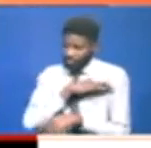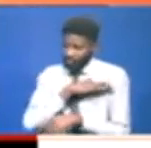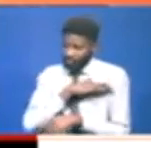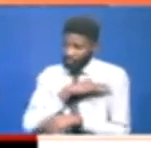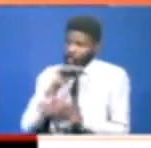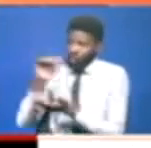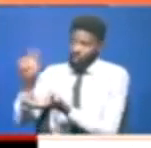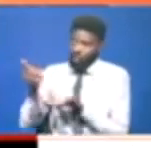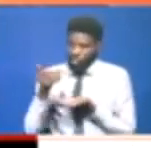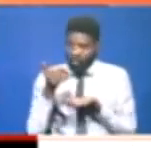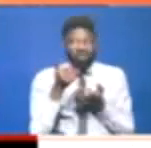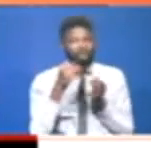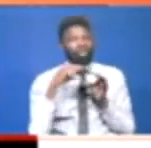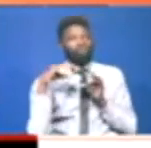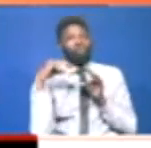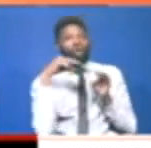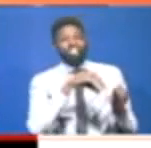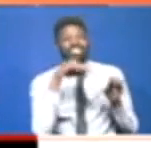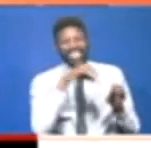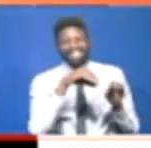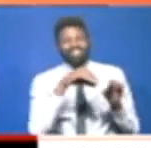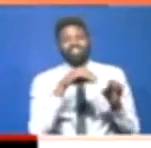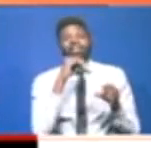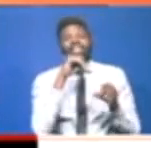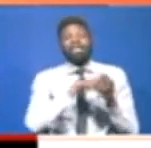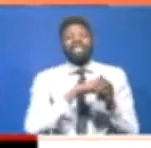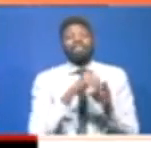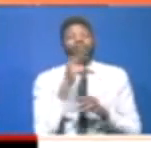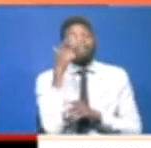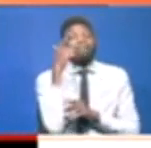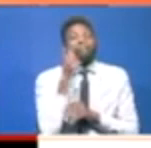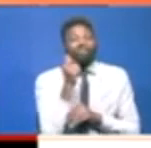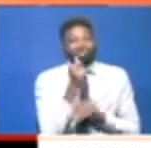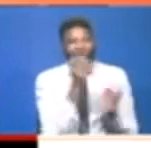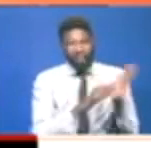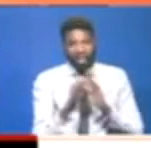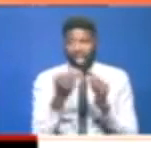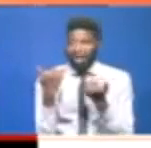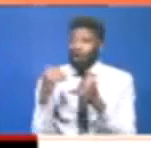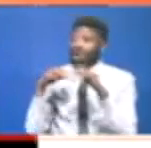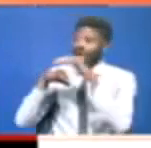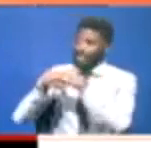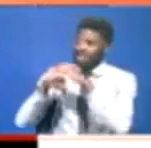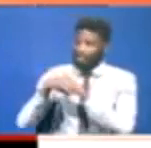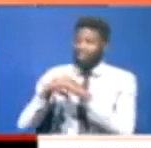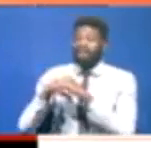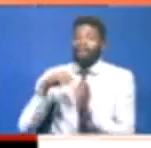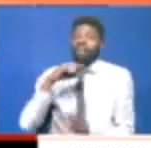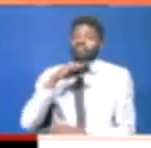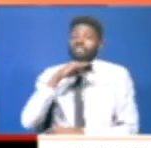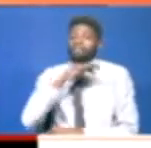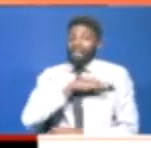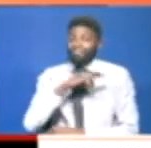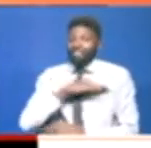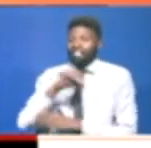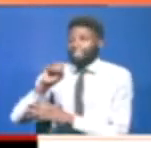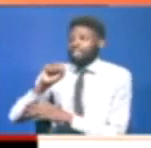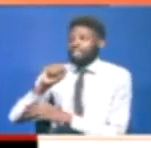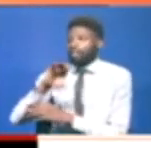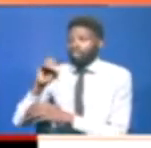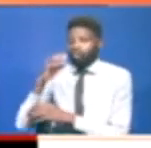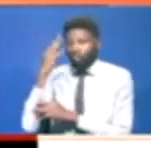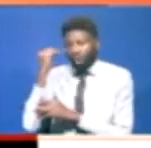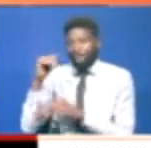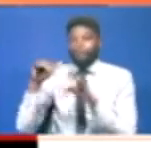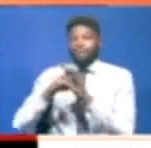being, right now you can access the benefits of the SACCO just because of the membership. And at the same time also because of the contribution that you're